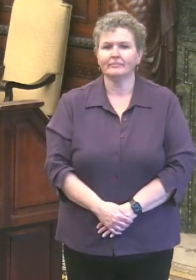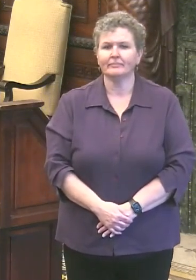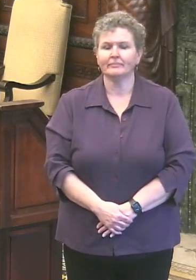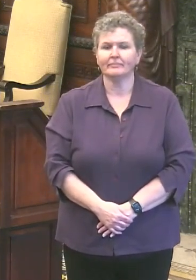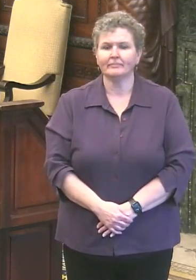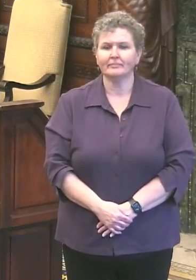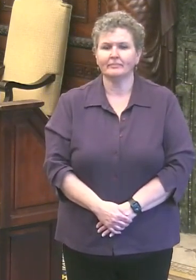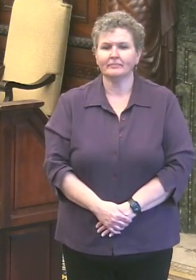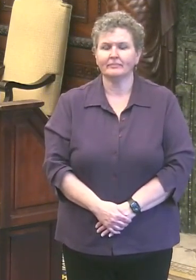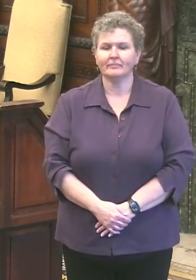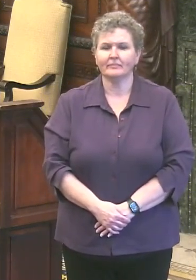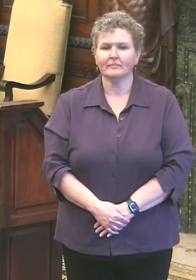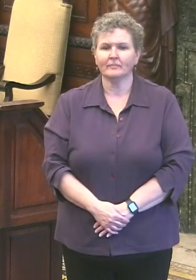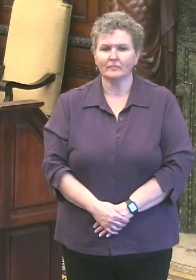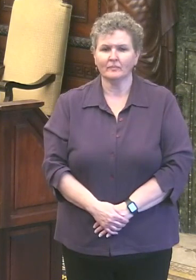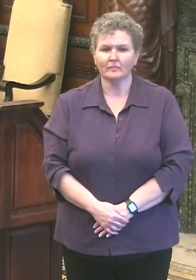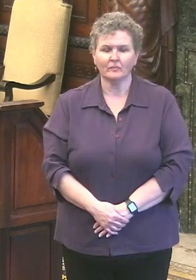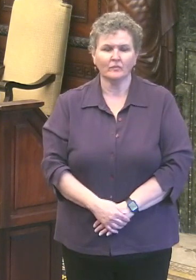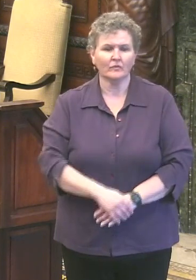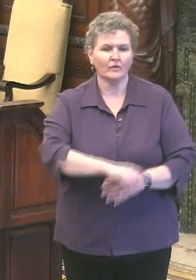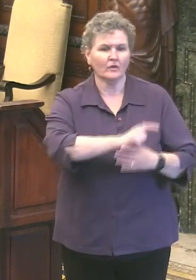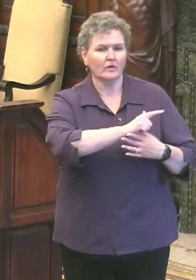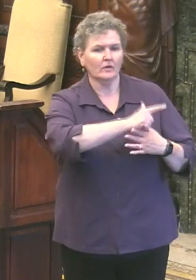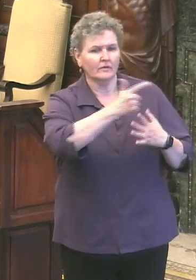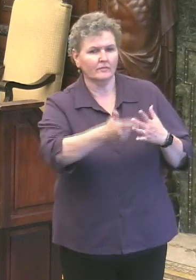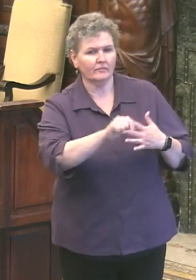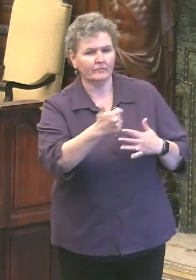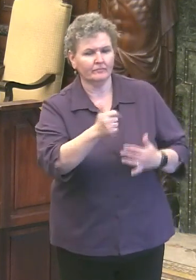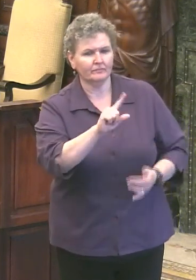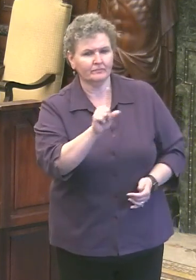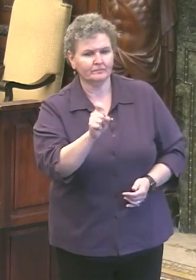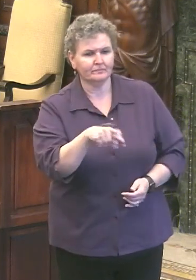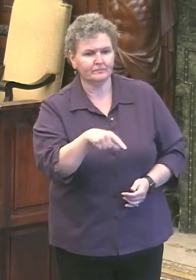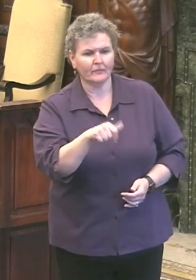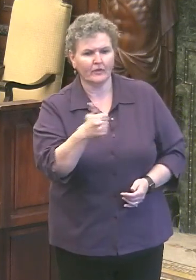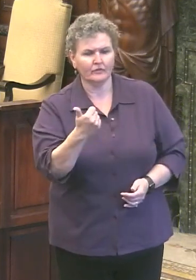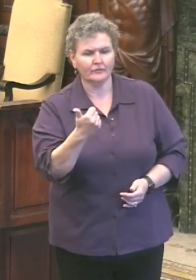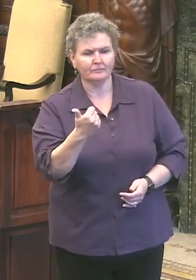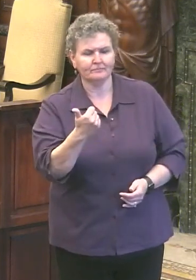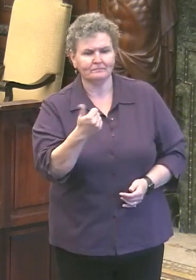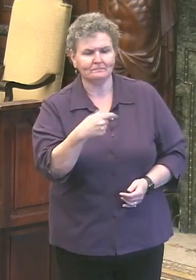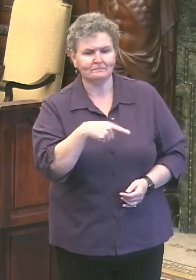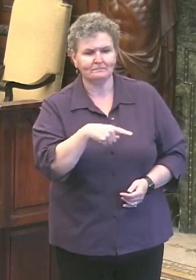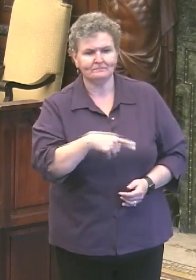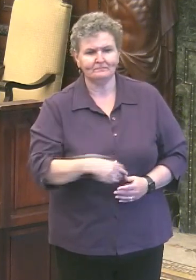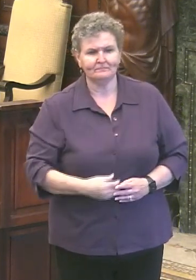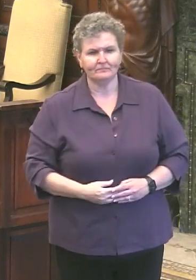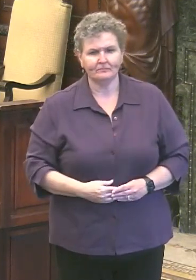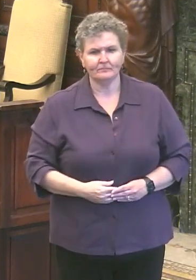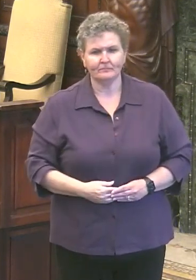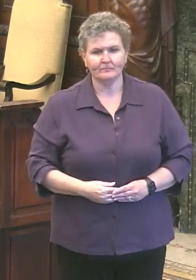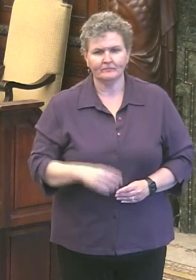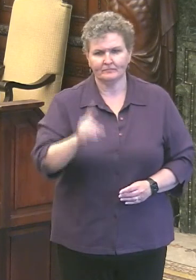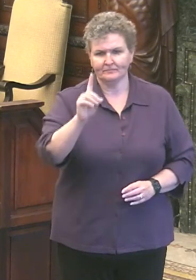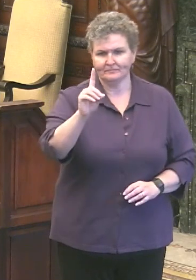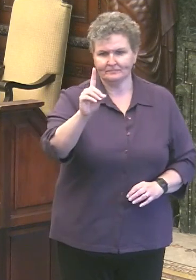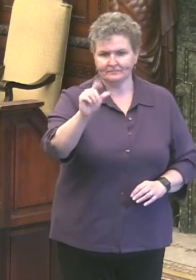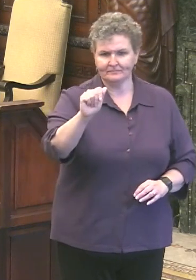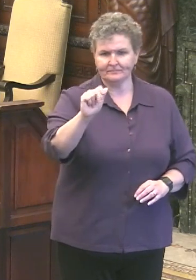Adiós, Argenis. Thank you very much. Ok, thank you, Argenis. We'll go now to Dania Henninger of Billy